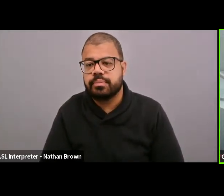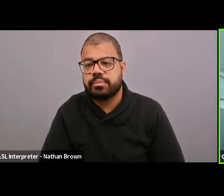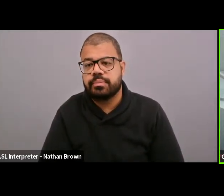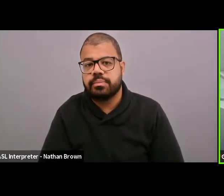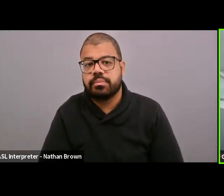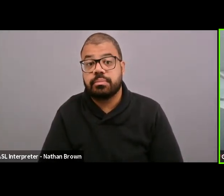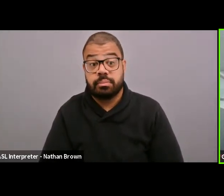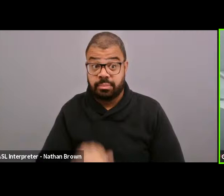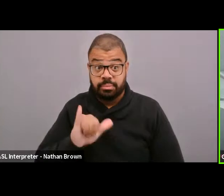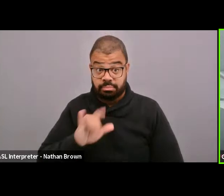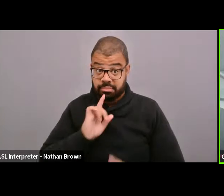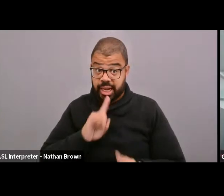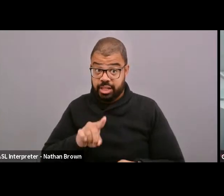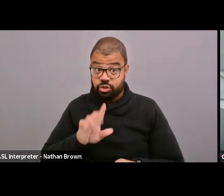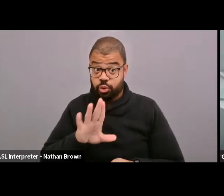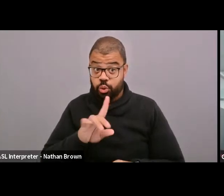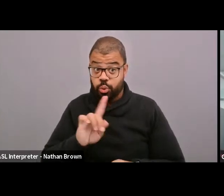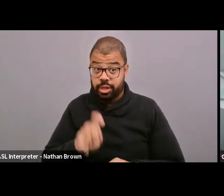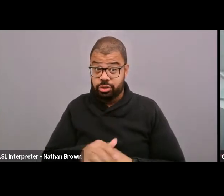Did I answer your question?